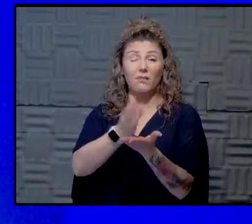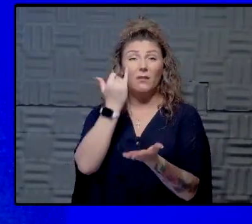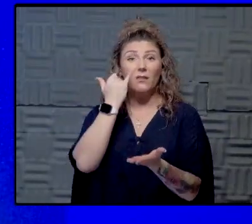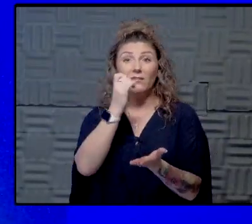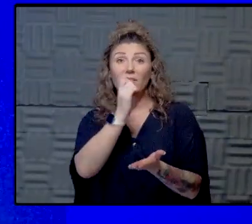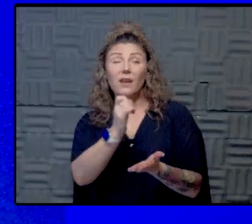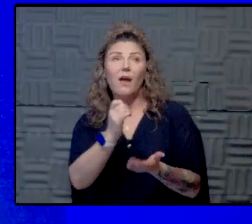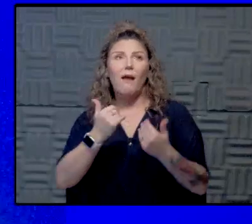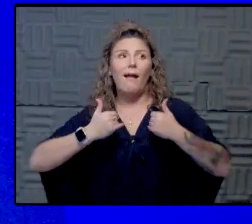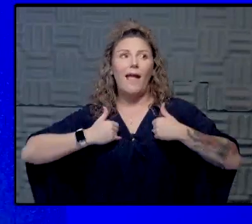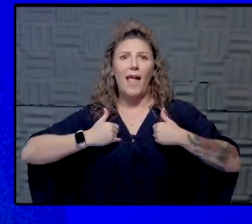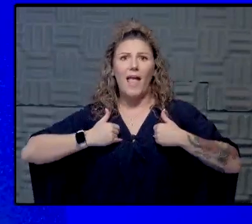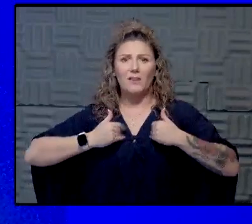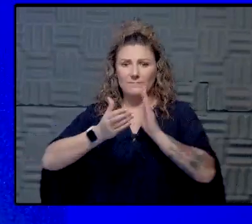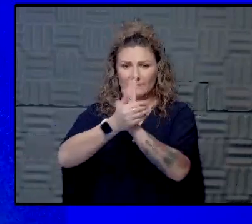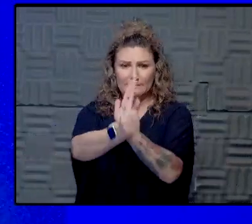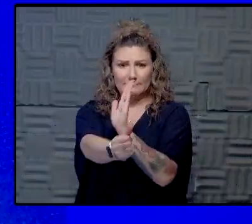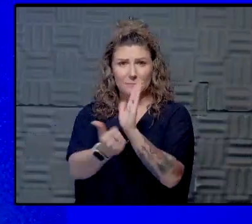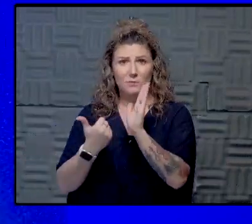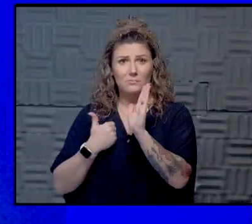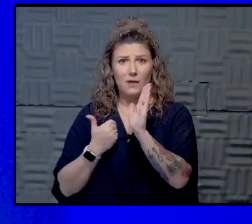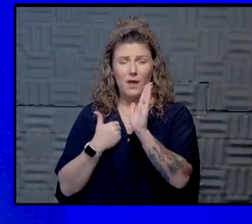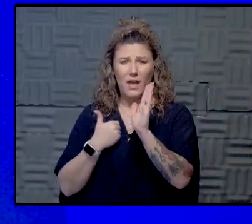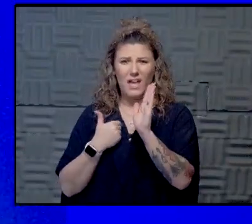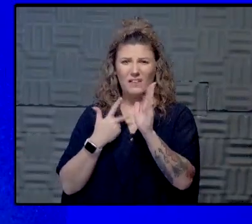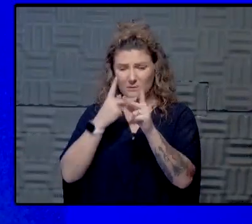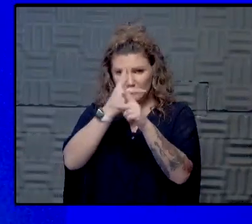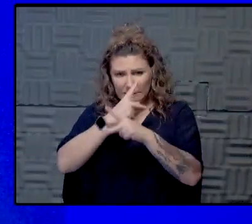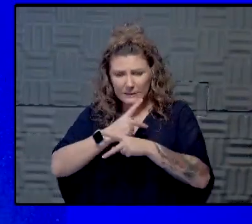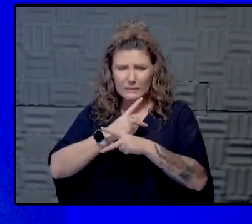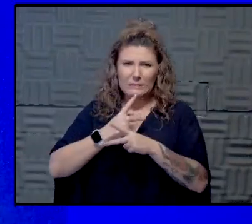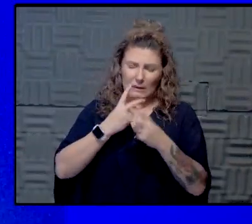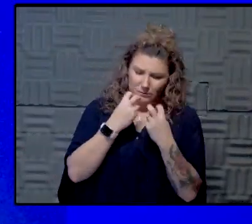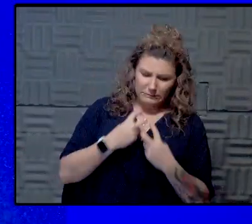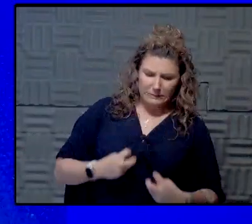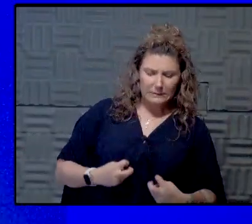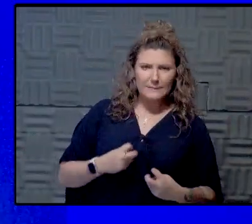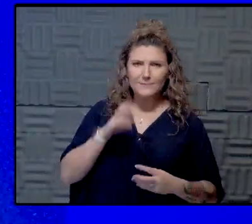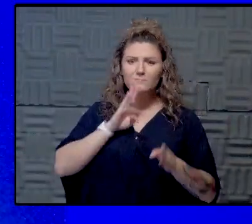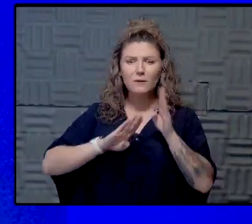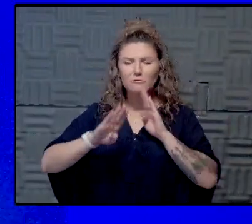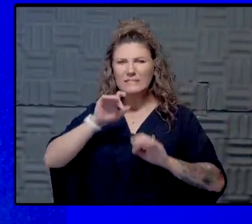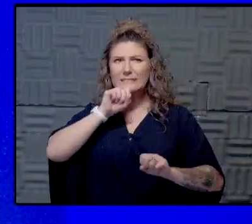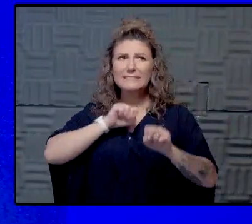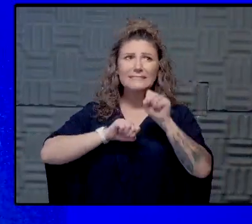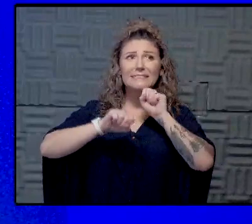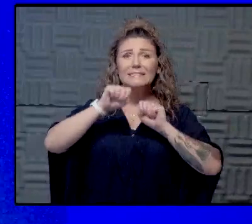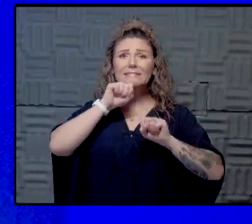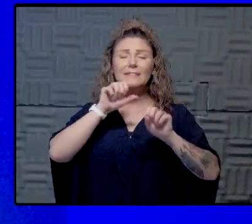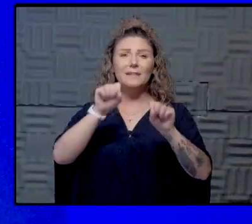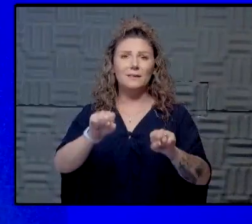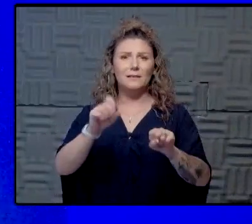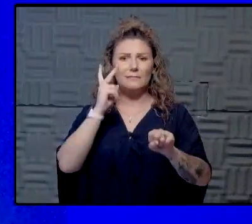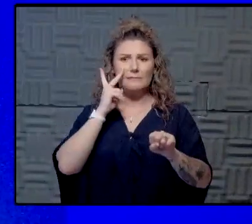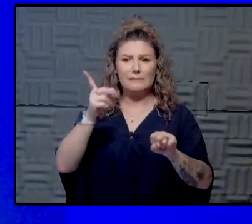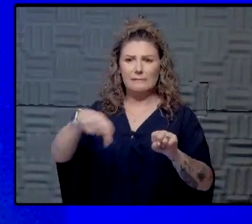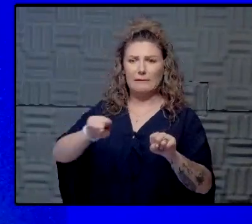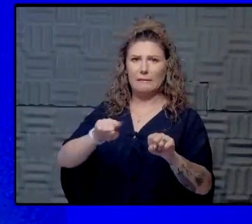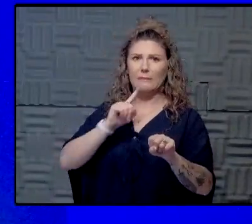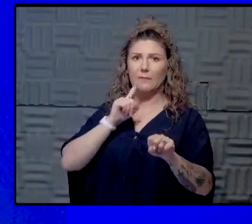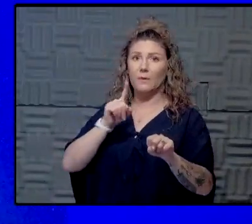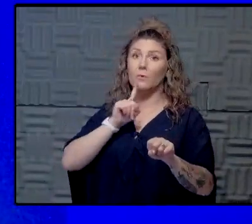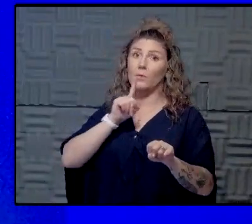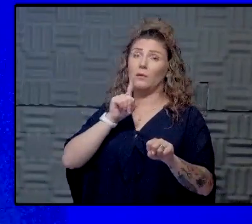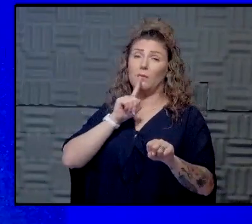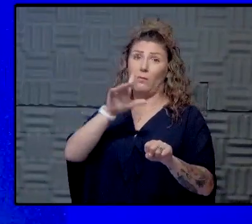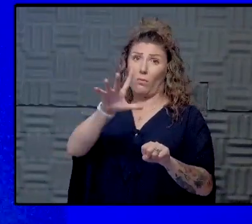truly have some of those skills to work through some of their frustrations, that we can see them really kind of go downward